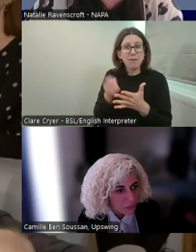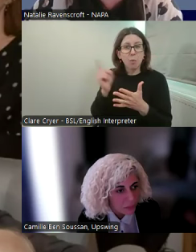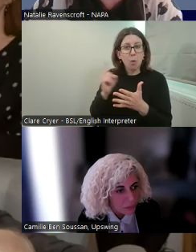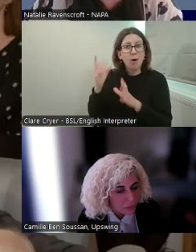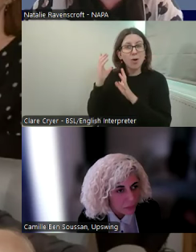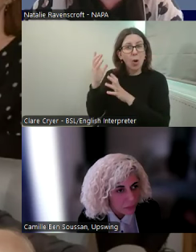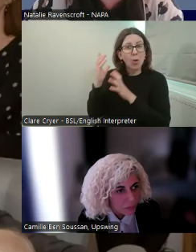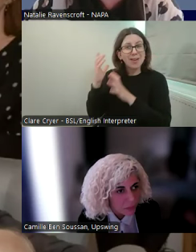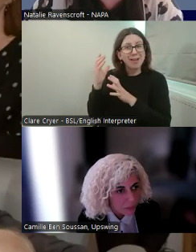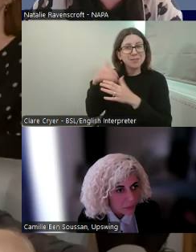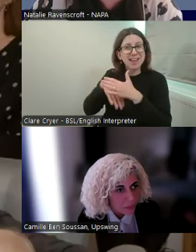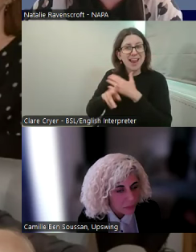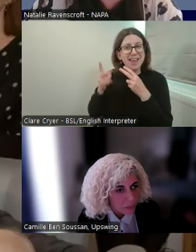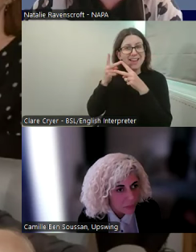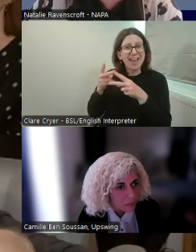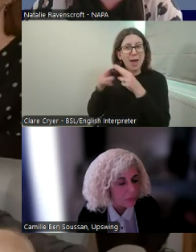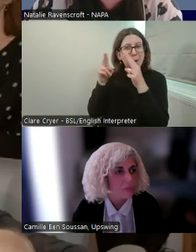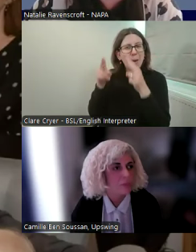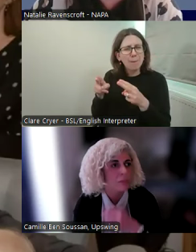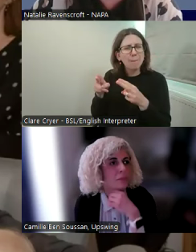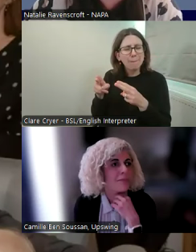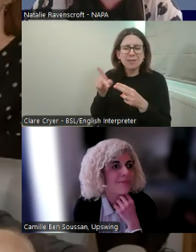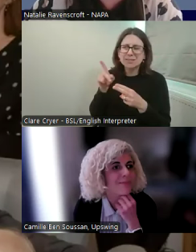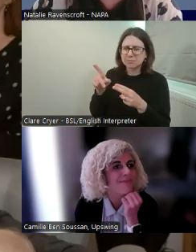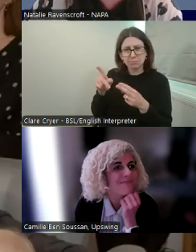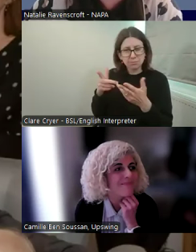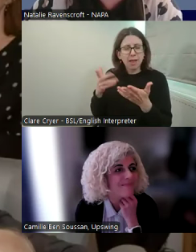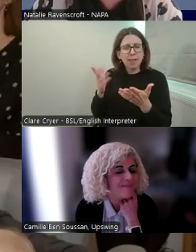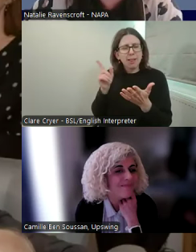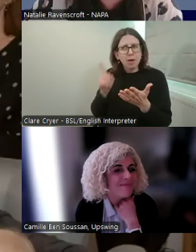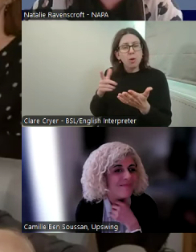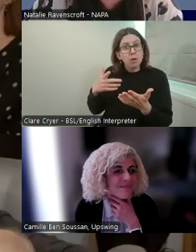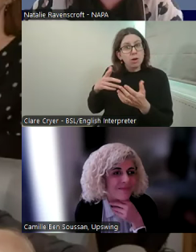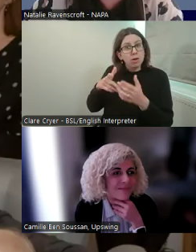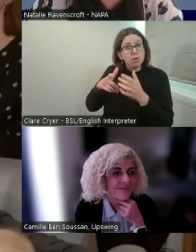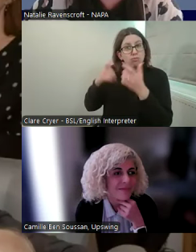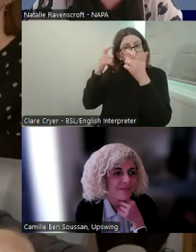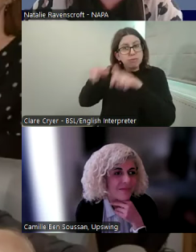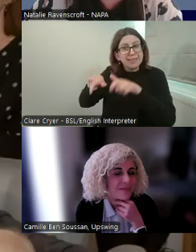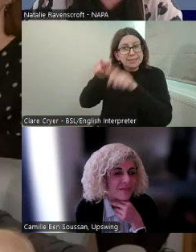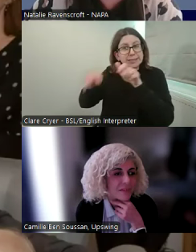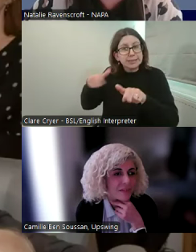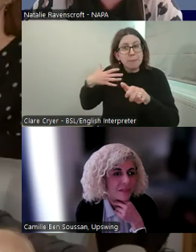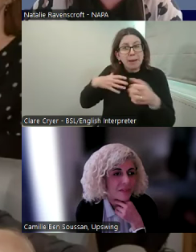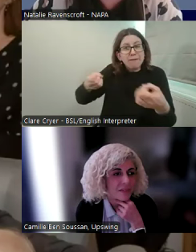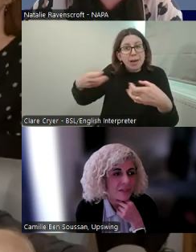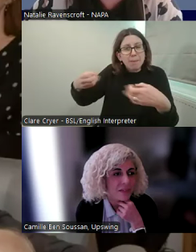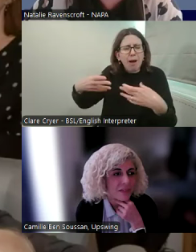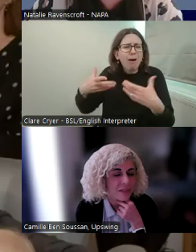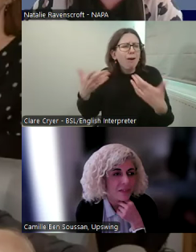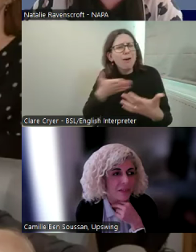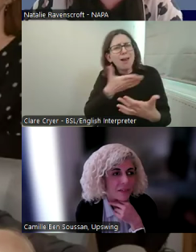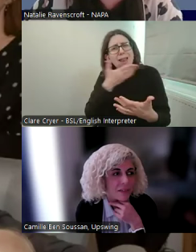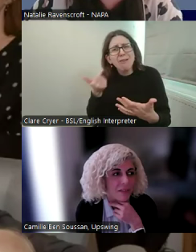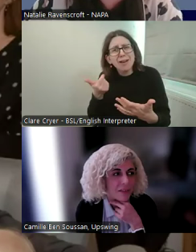an example of being really responsive to feedback. A lot of residents were telling us, it's really lovely when you bring the children, but